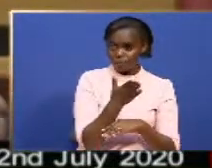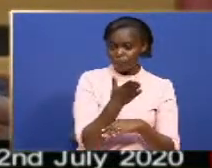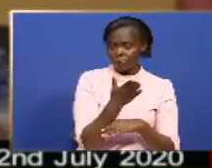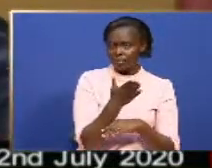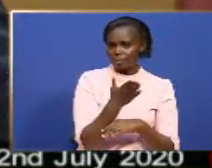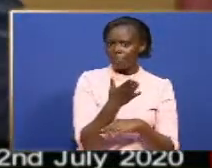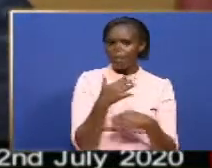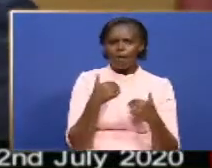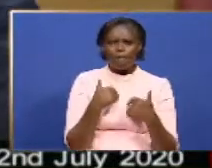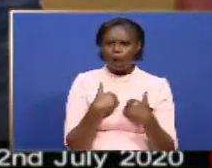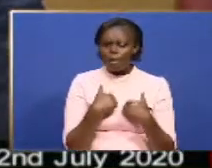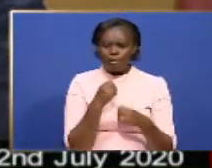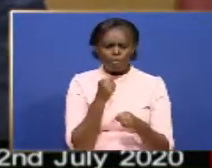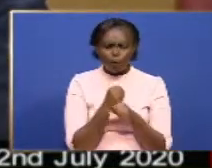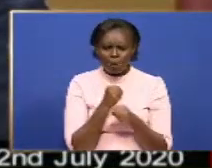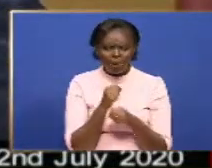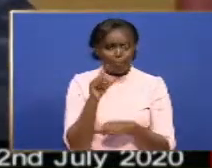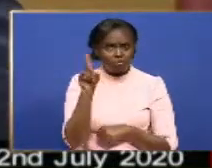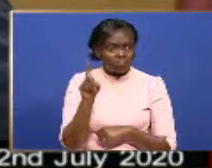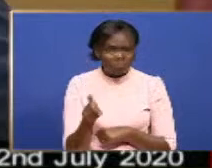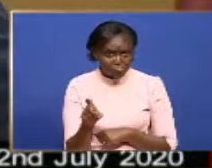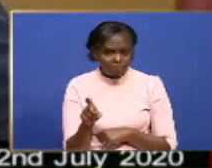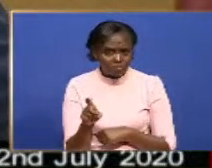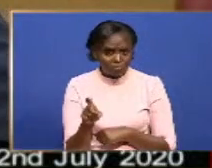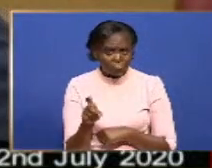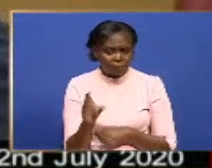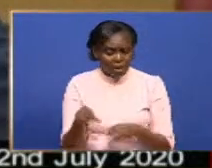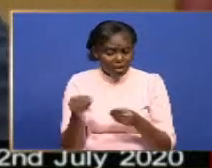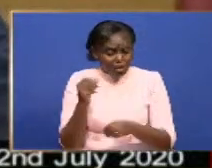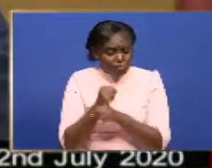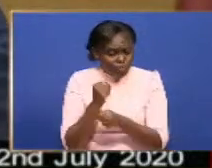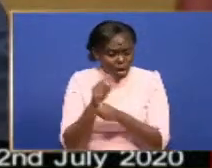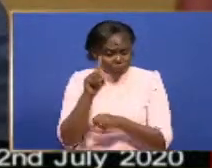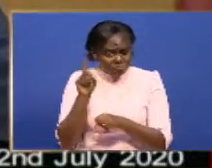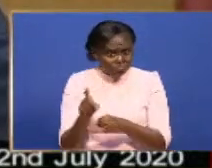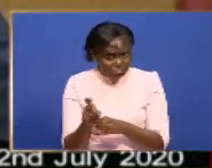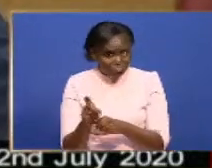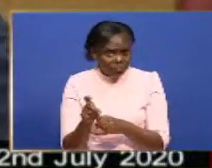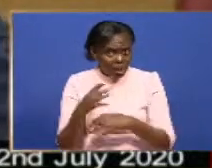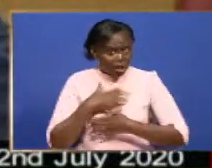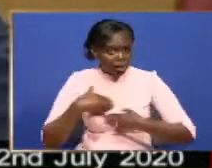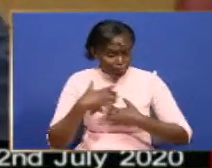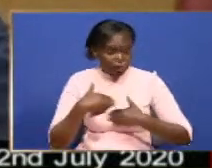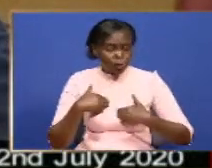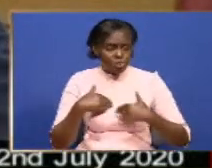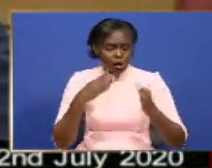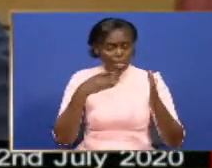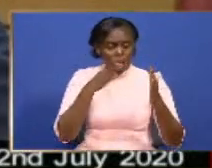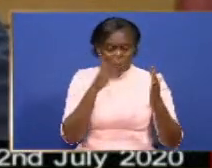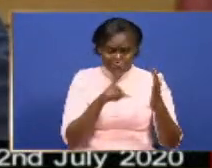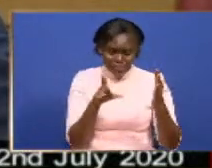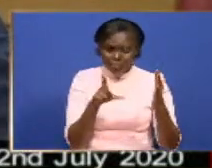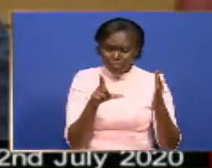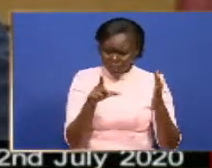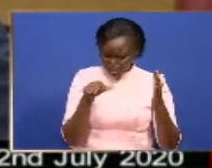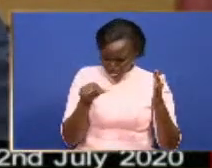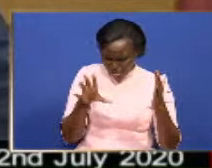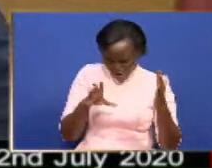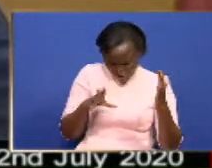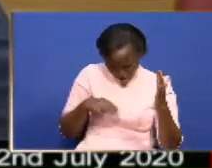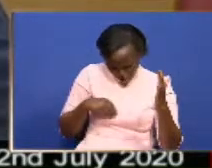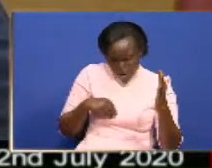should we allow them to work? When you look at the bill, there's a provision for them to be allowed to